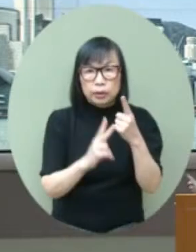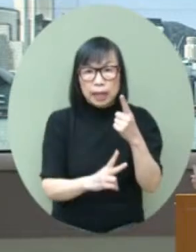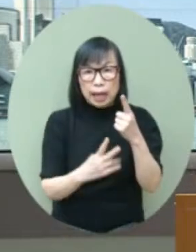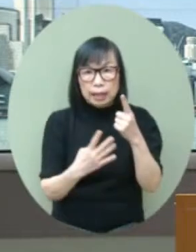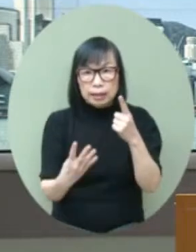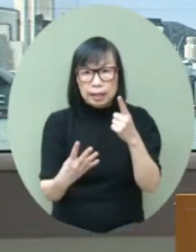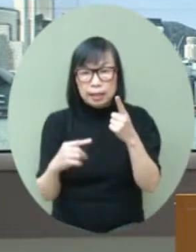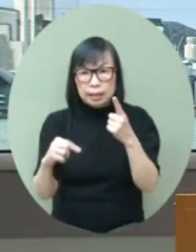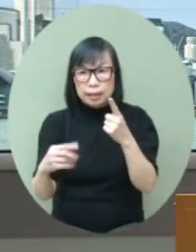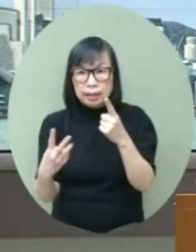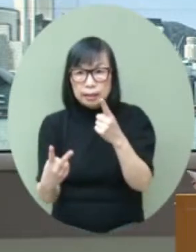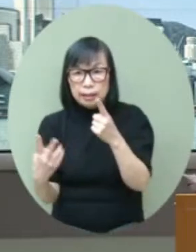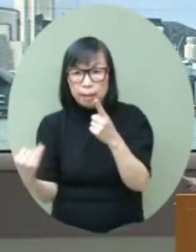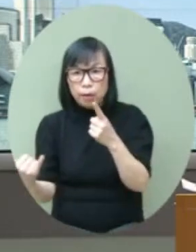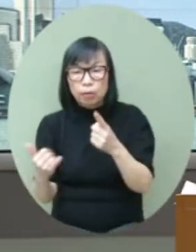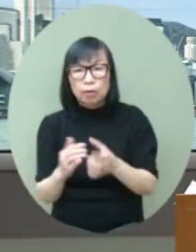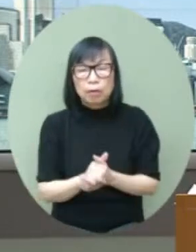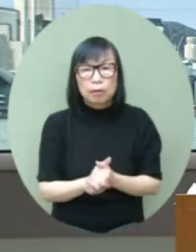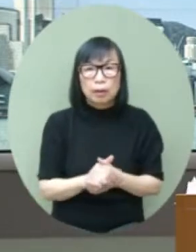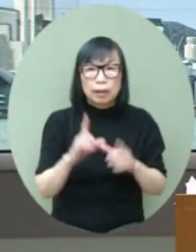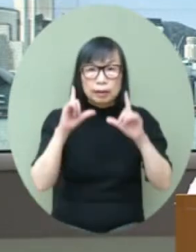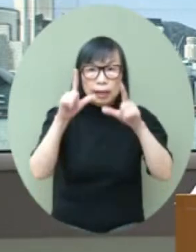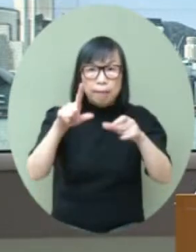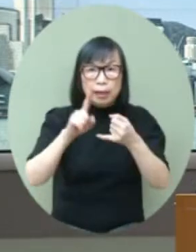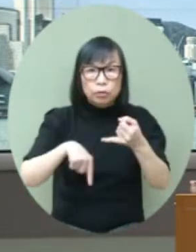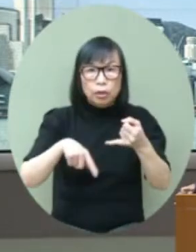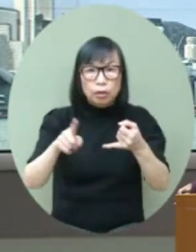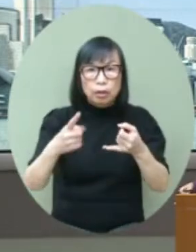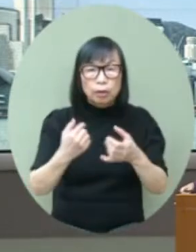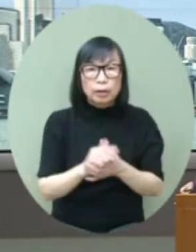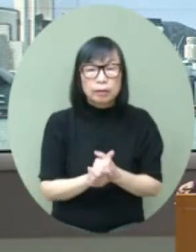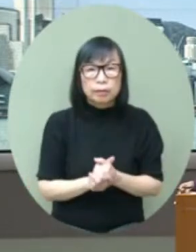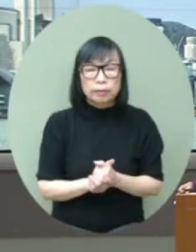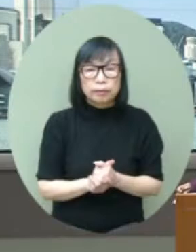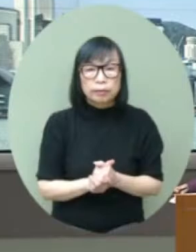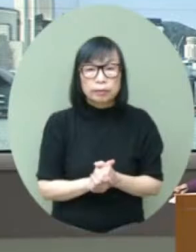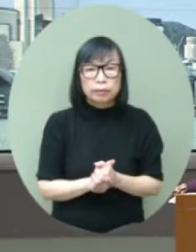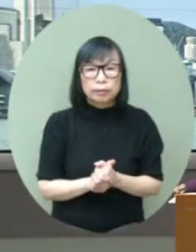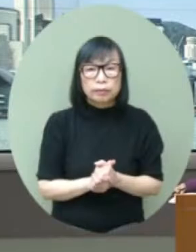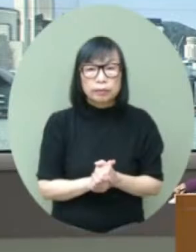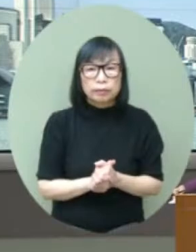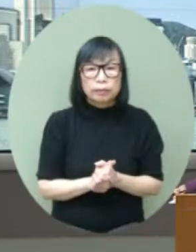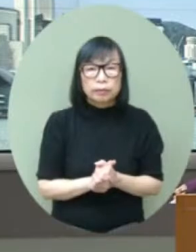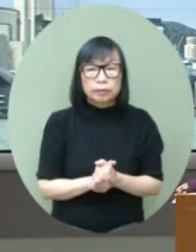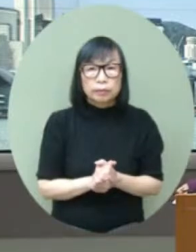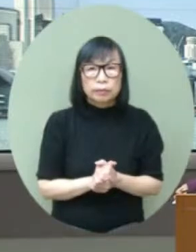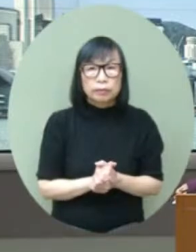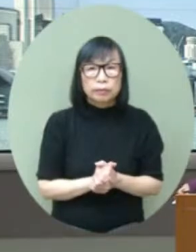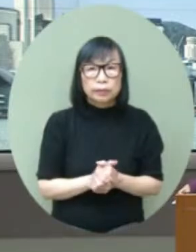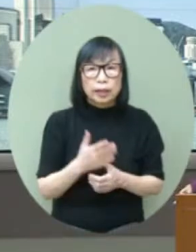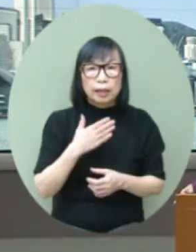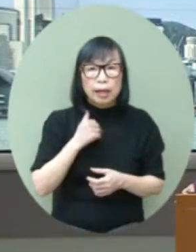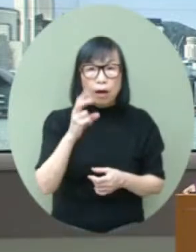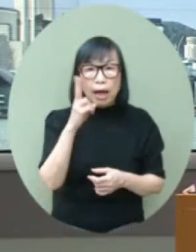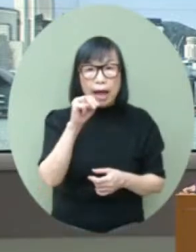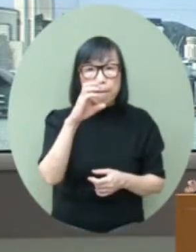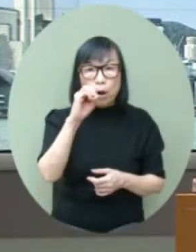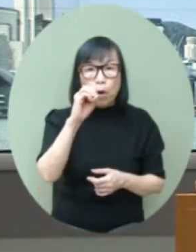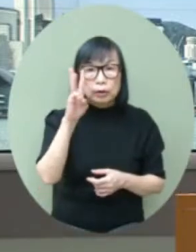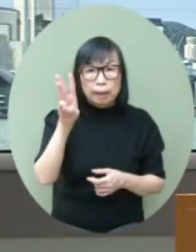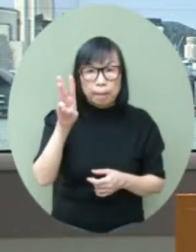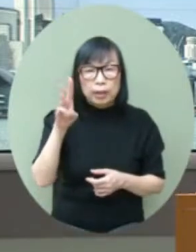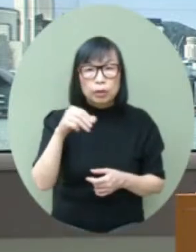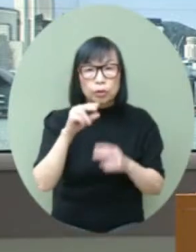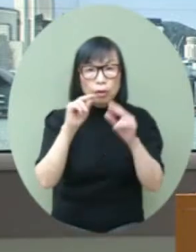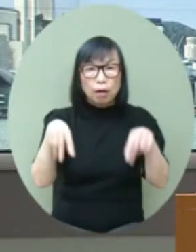(24 to 26 roughly). Okay, perhaps one more question. Now